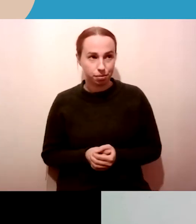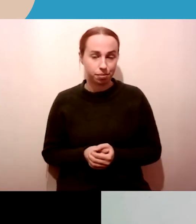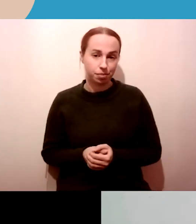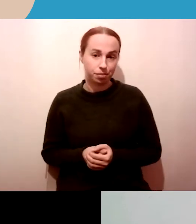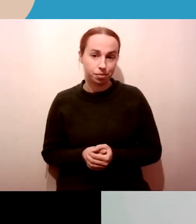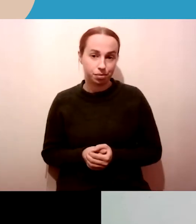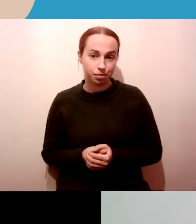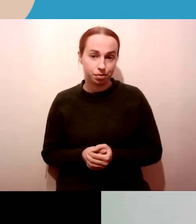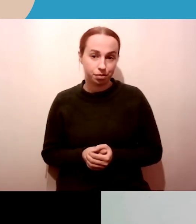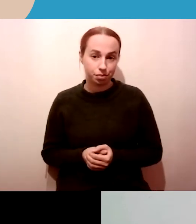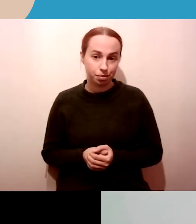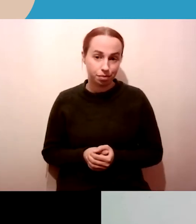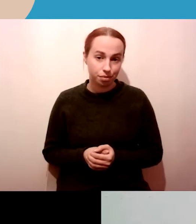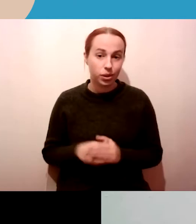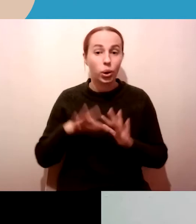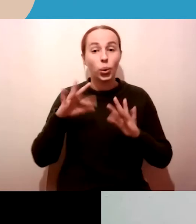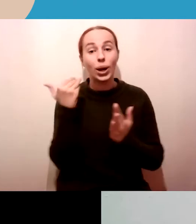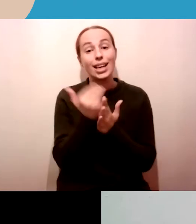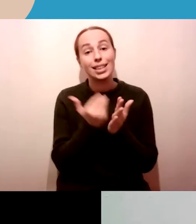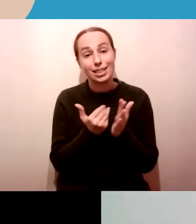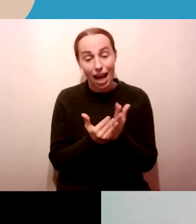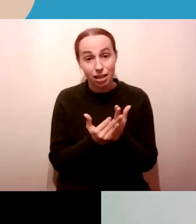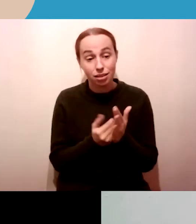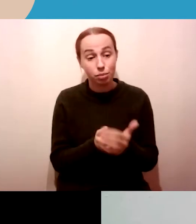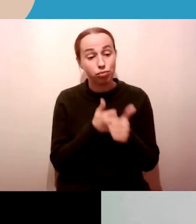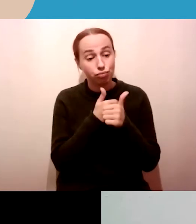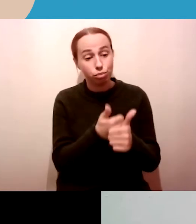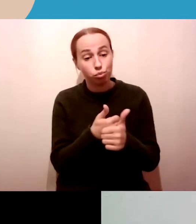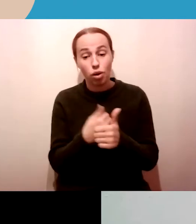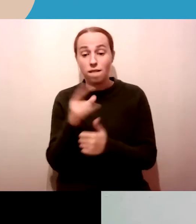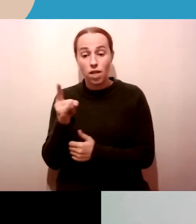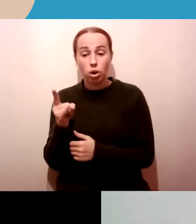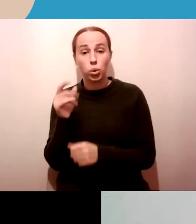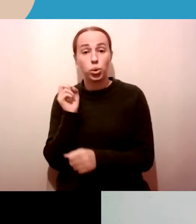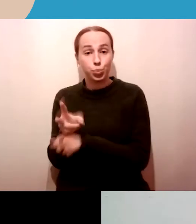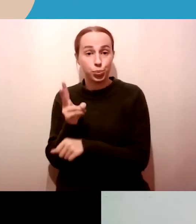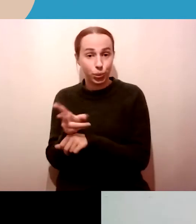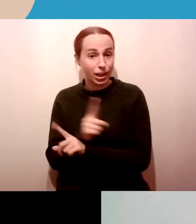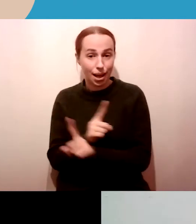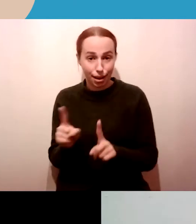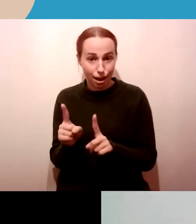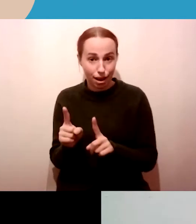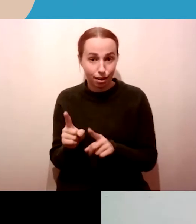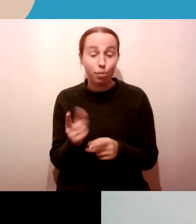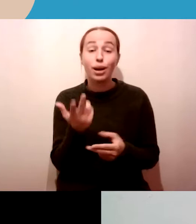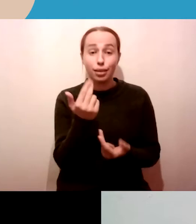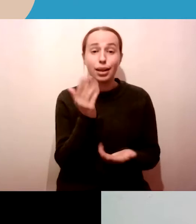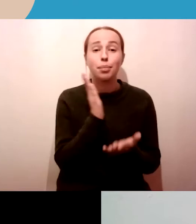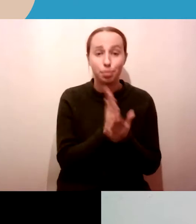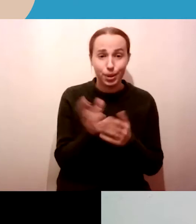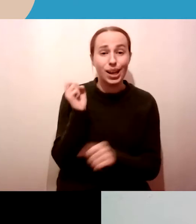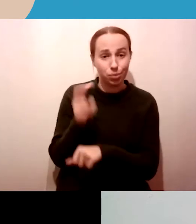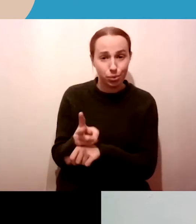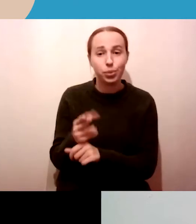undertaken. Well, yes, formally, children cannot be expelled out of school.